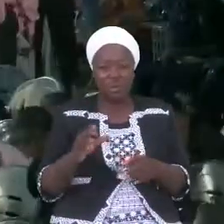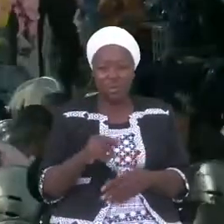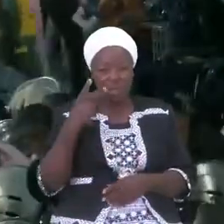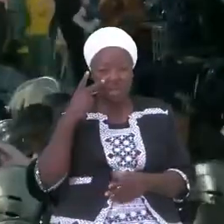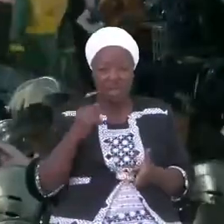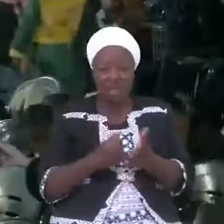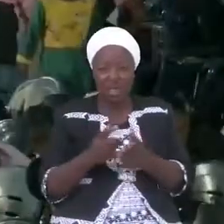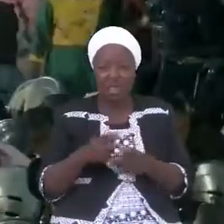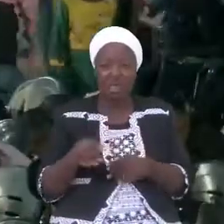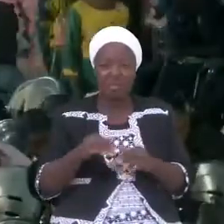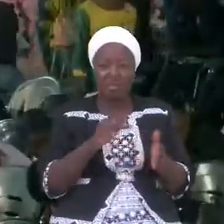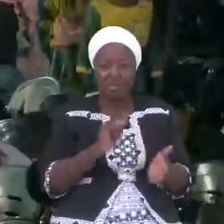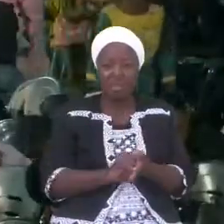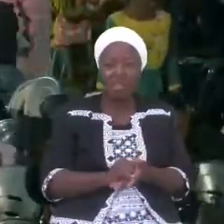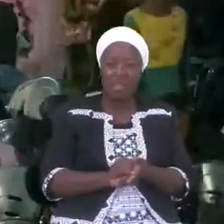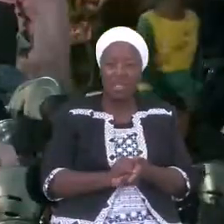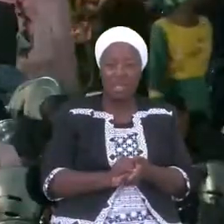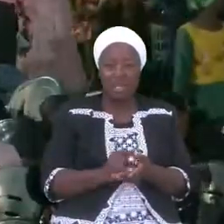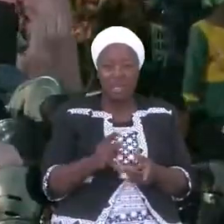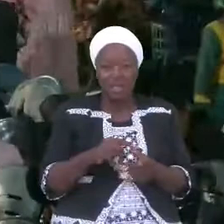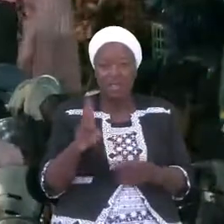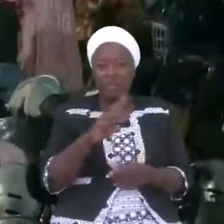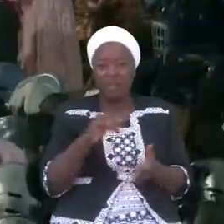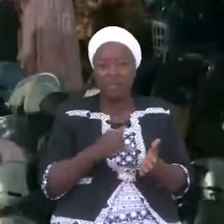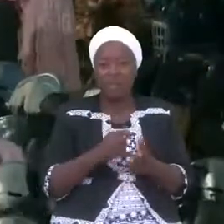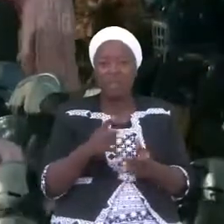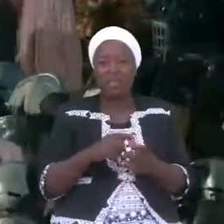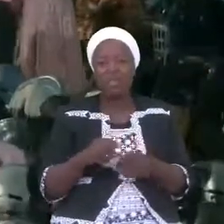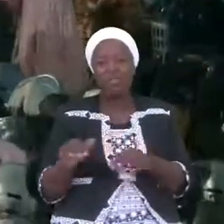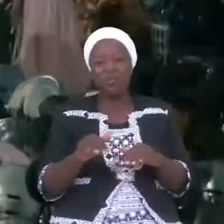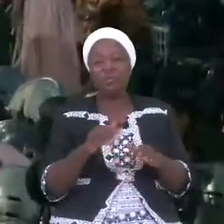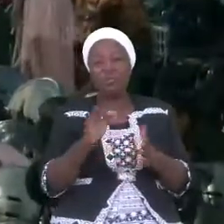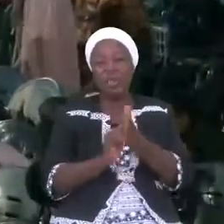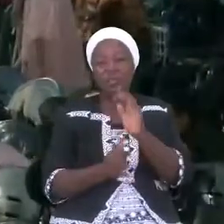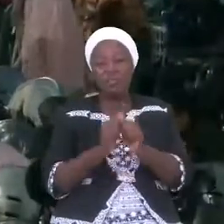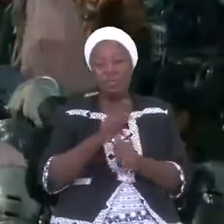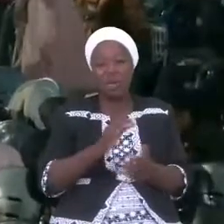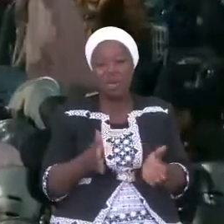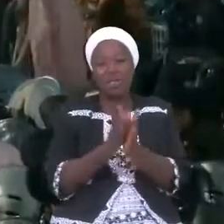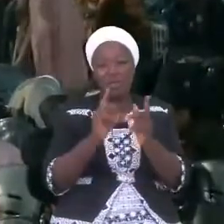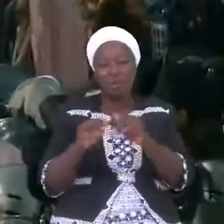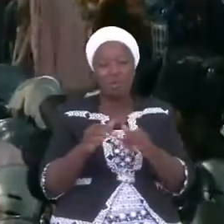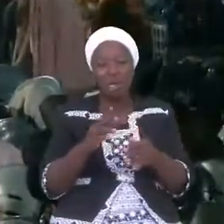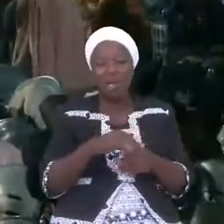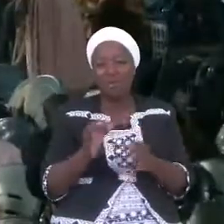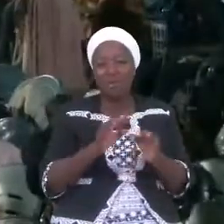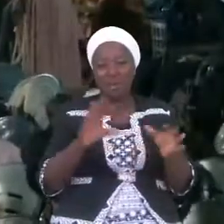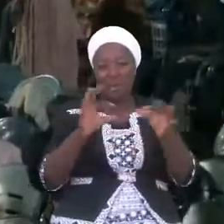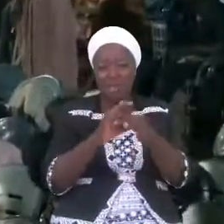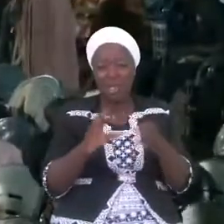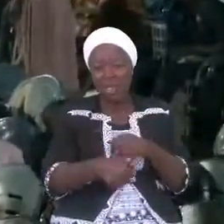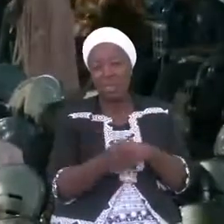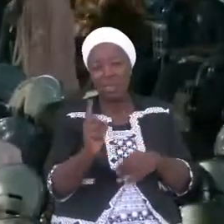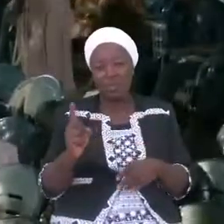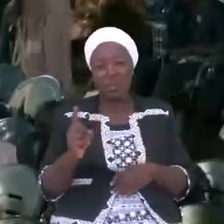what is going on in the location now, get it done. And if you are connected anywhere,